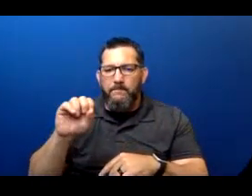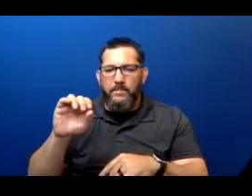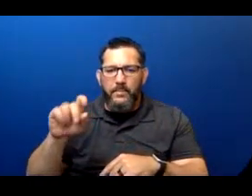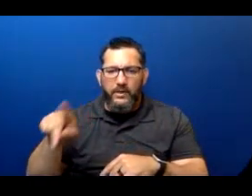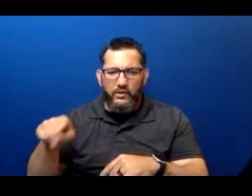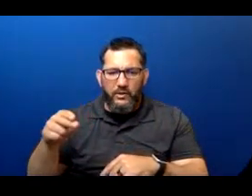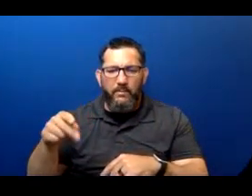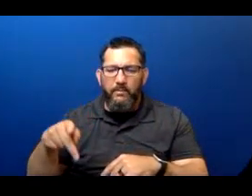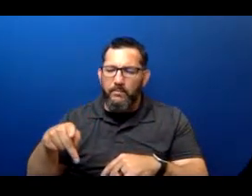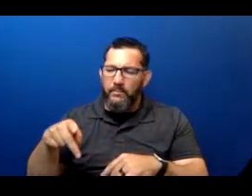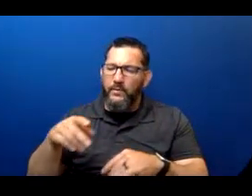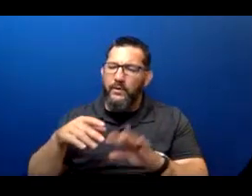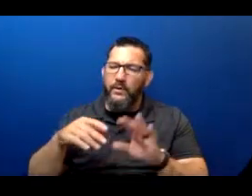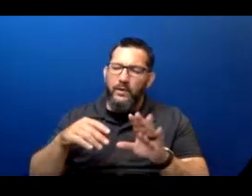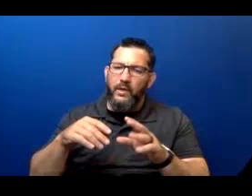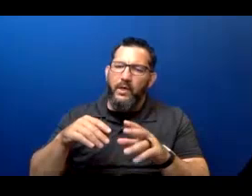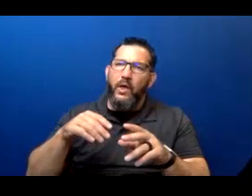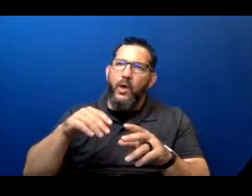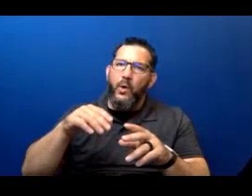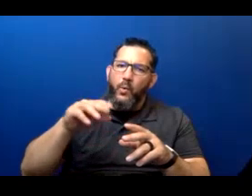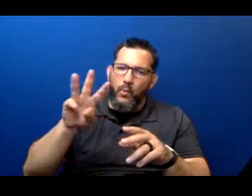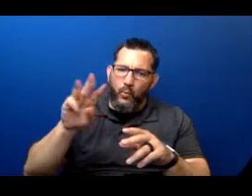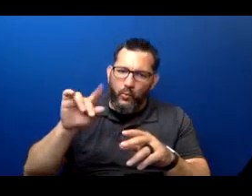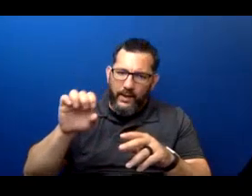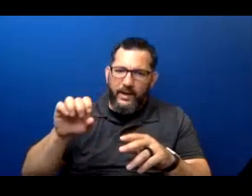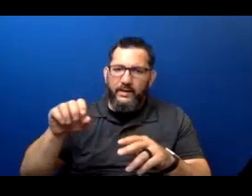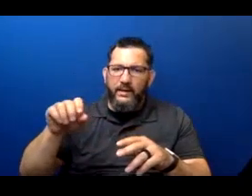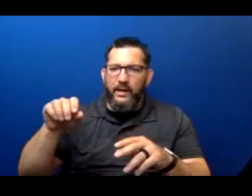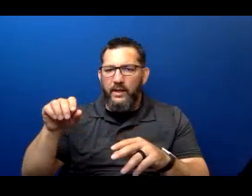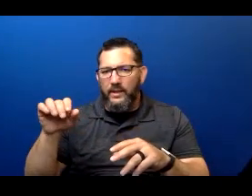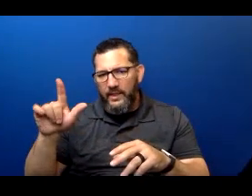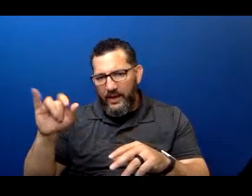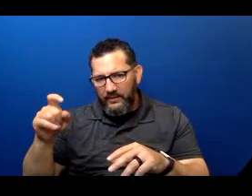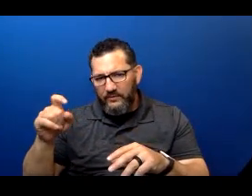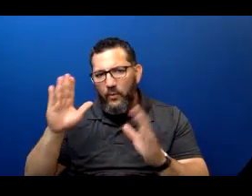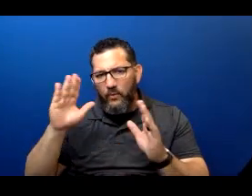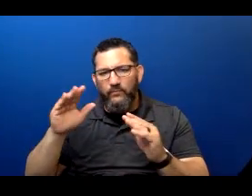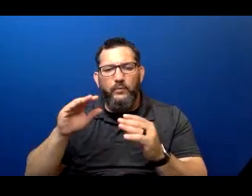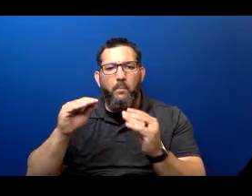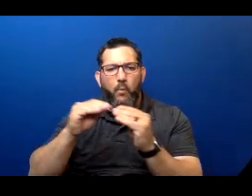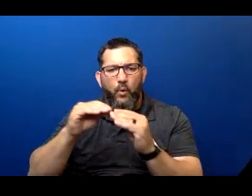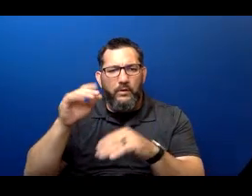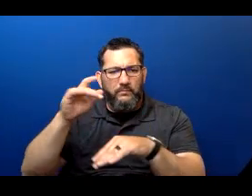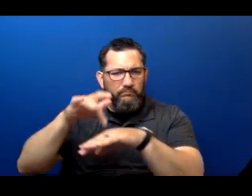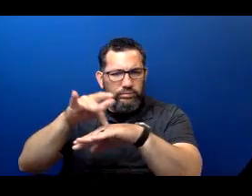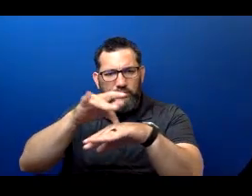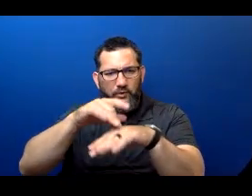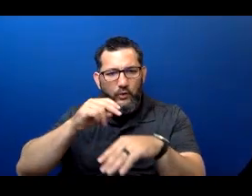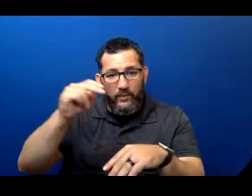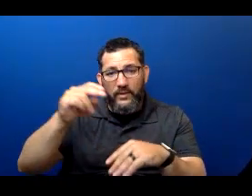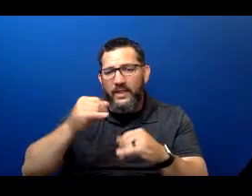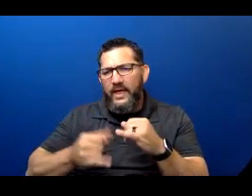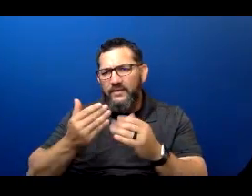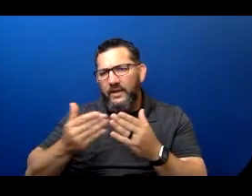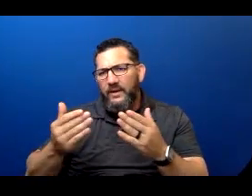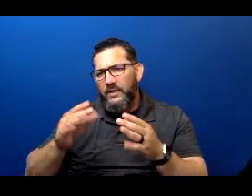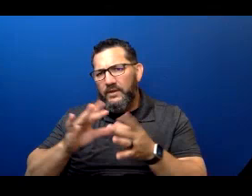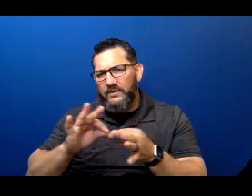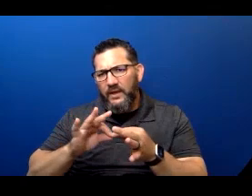Wade Whitlock Lax, hope to get up to the north more often. And then the last thing I'll end with is the emphasis on